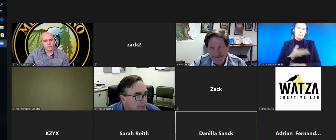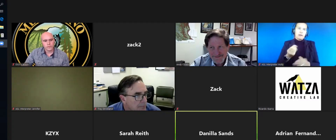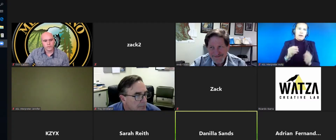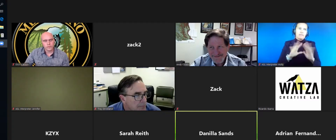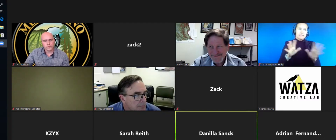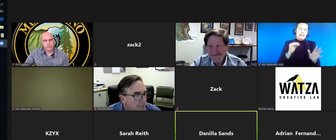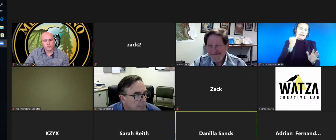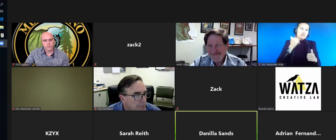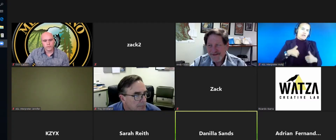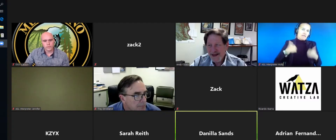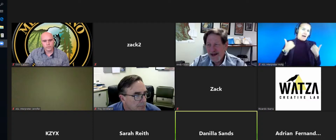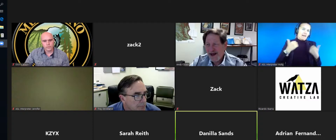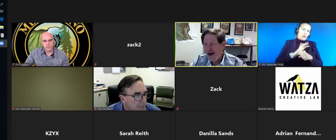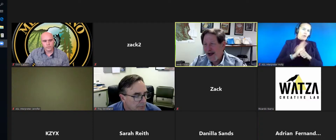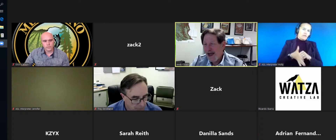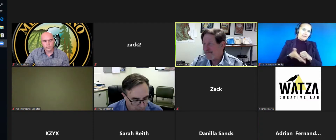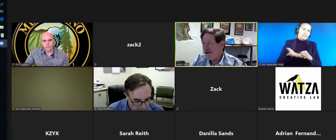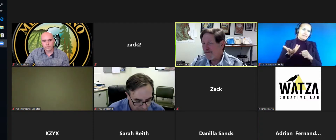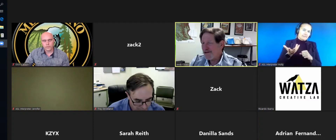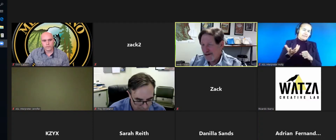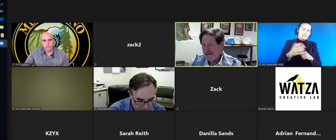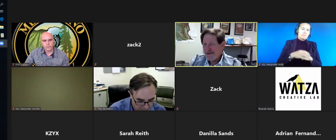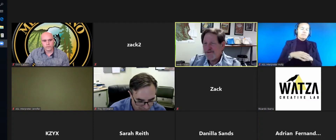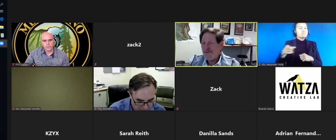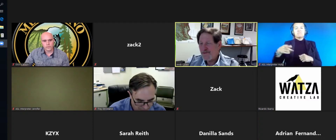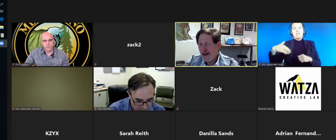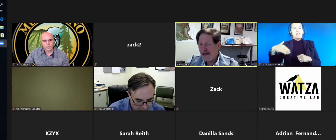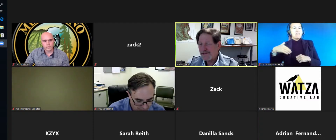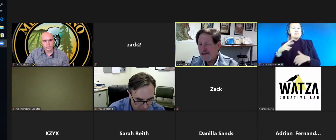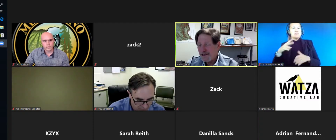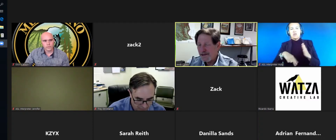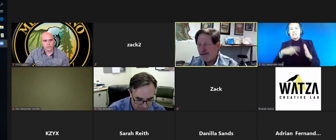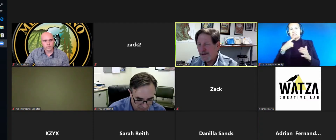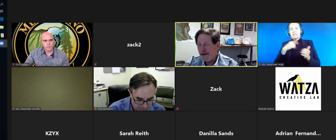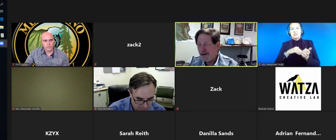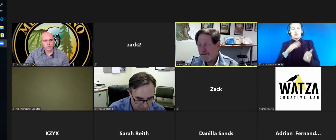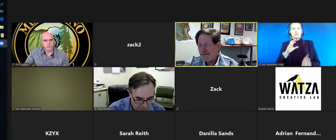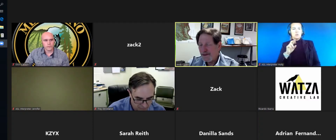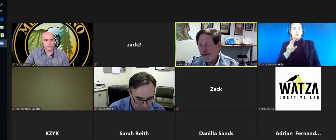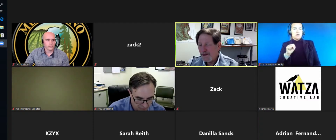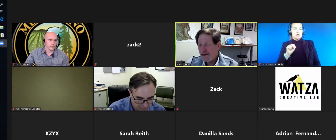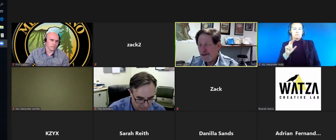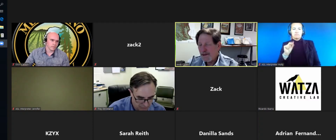obviously. I have not read that. The